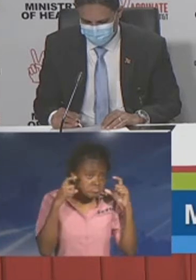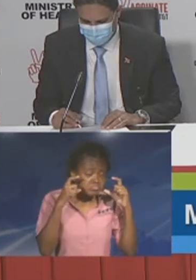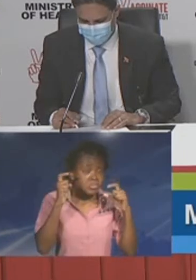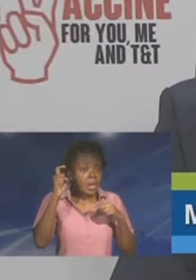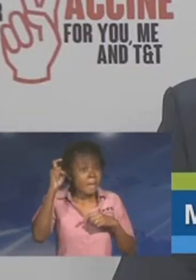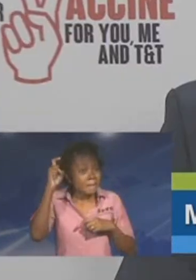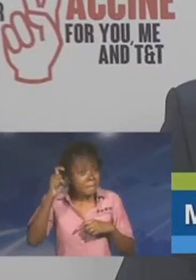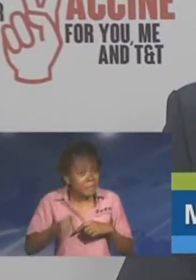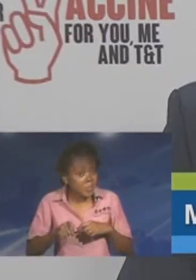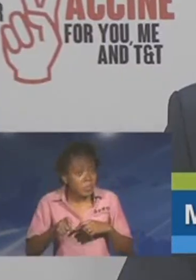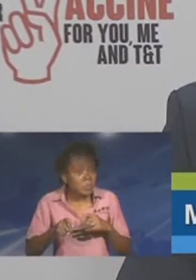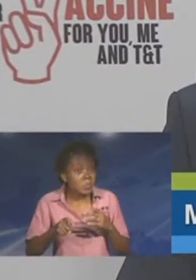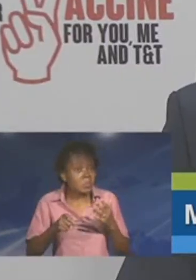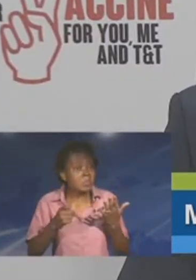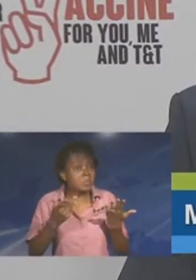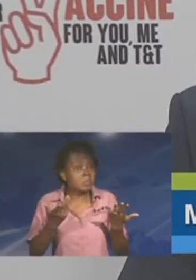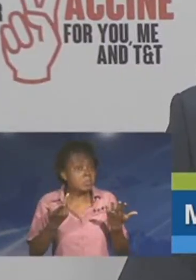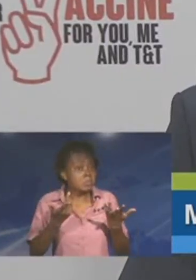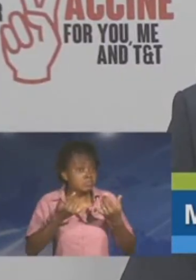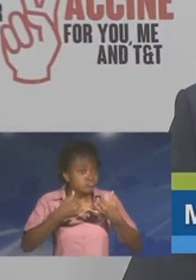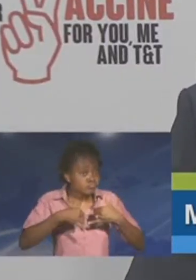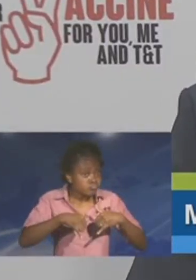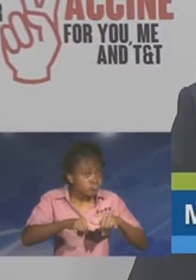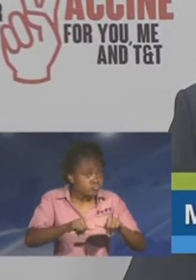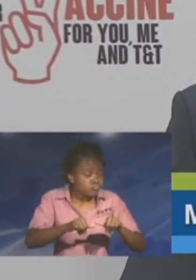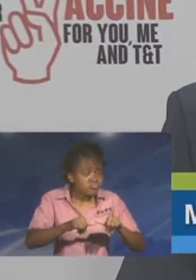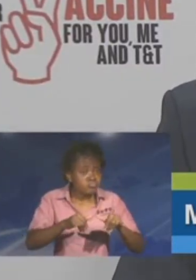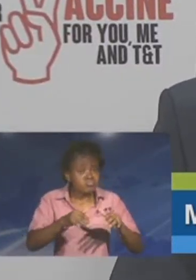can't give an answer now. All